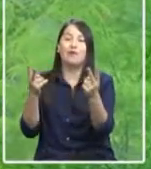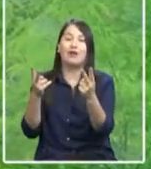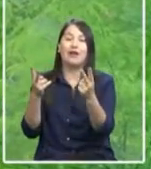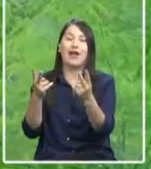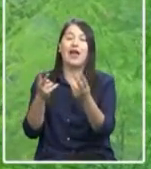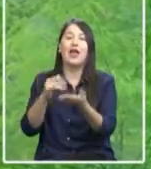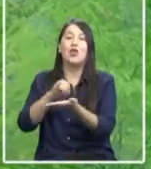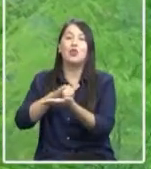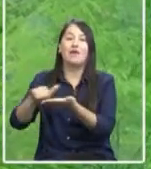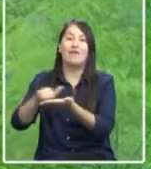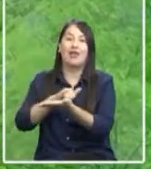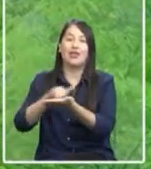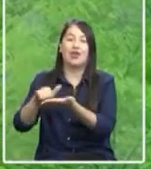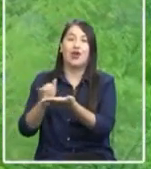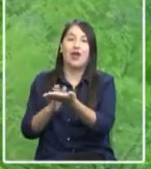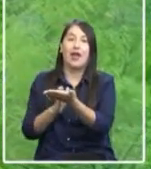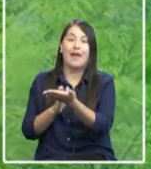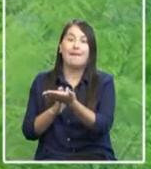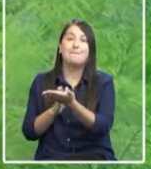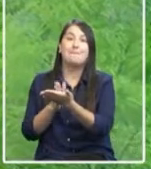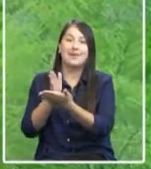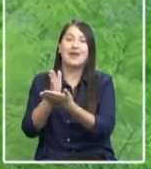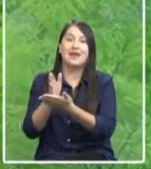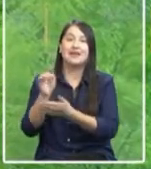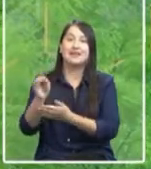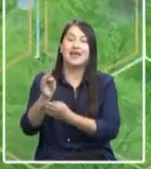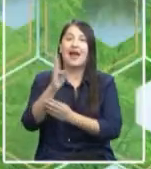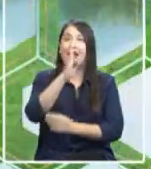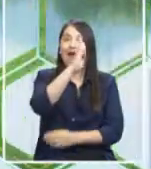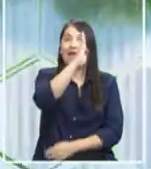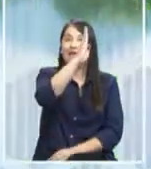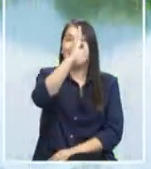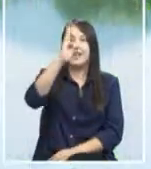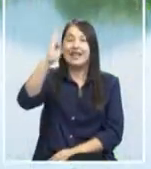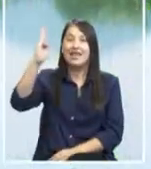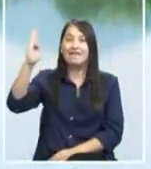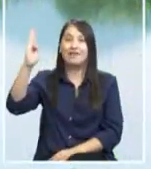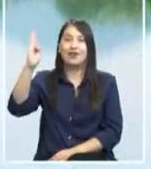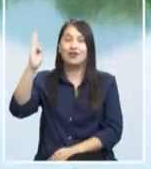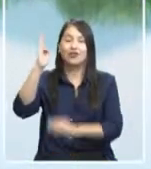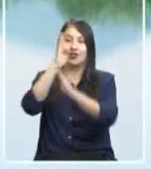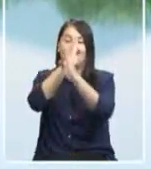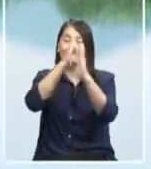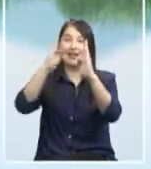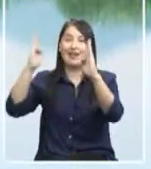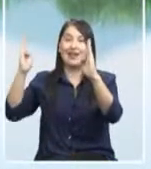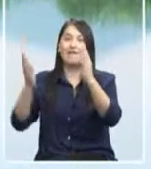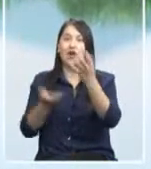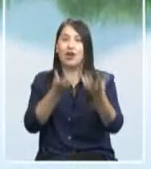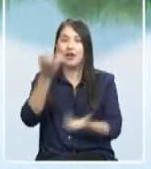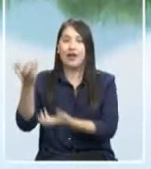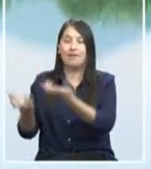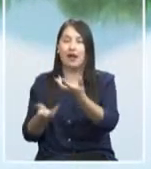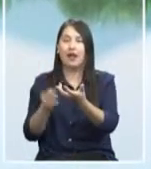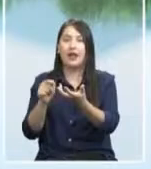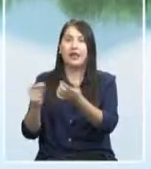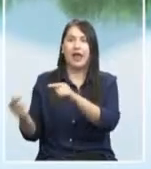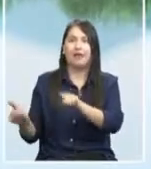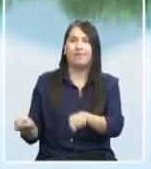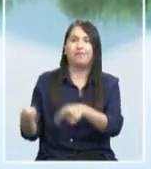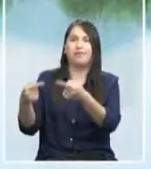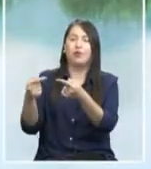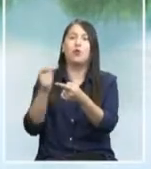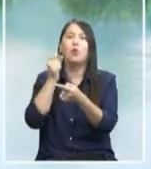new. We as humanity have been thinking about what the answer to that question should be. And indeed, we have